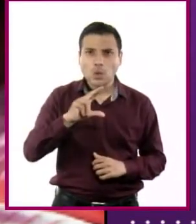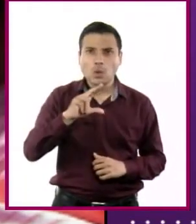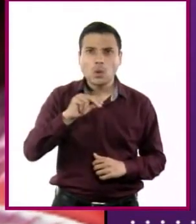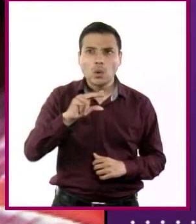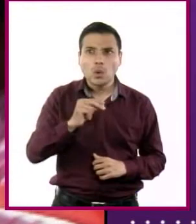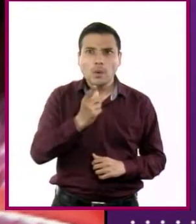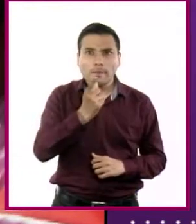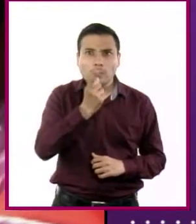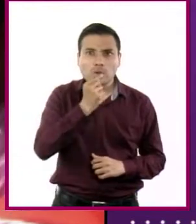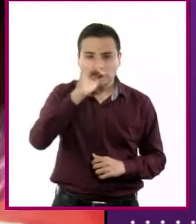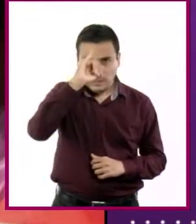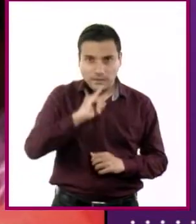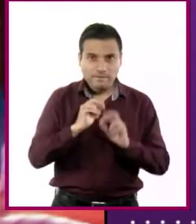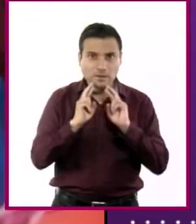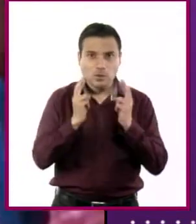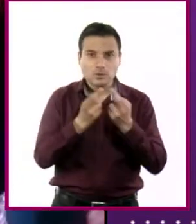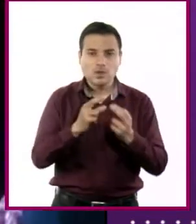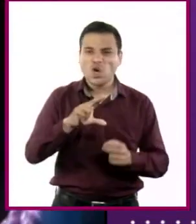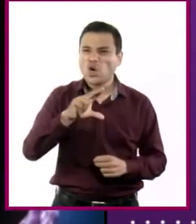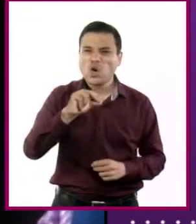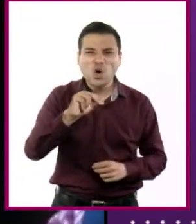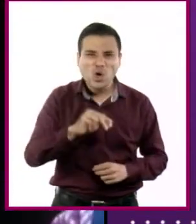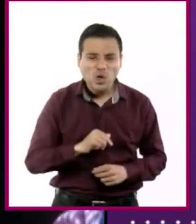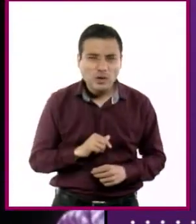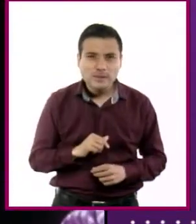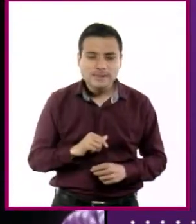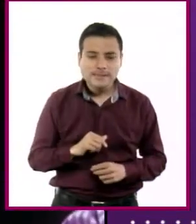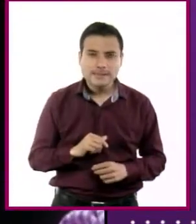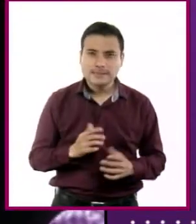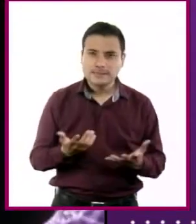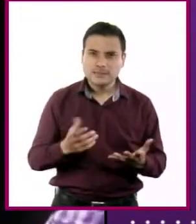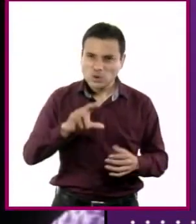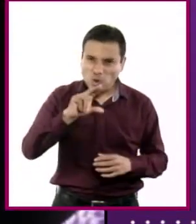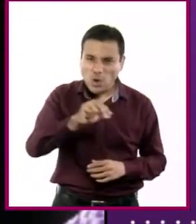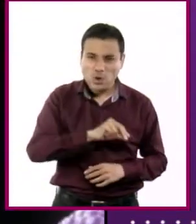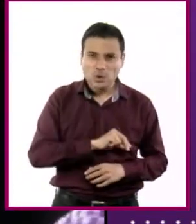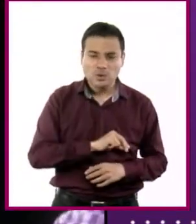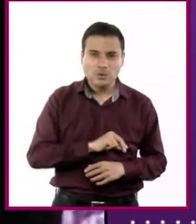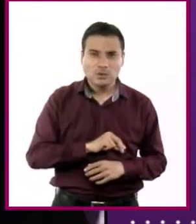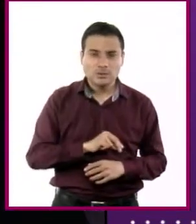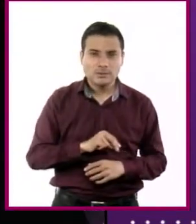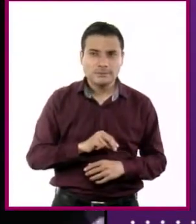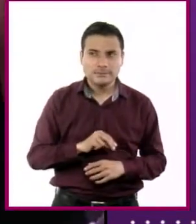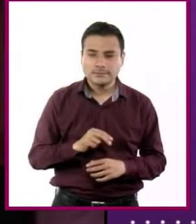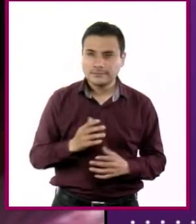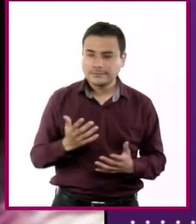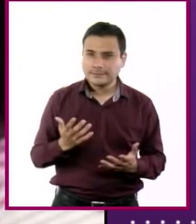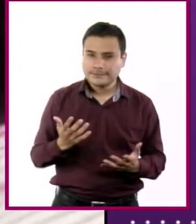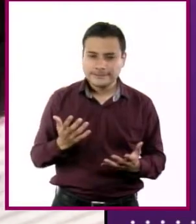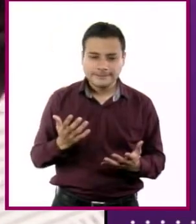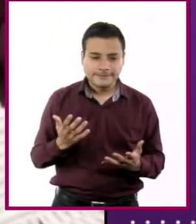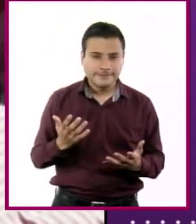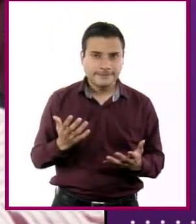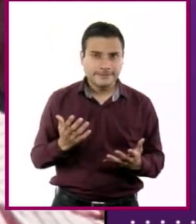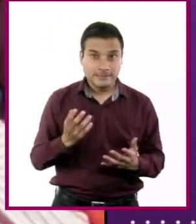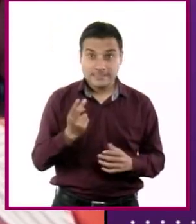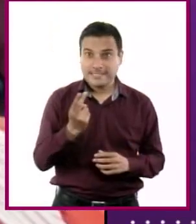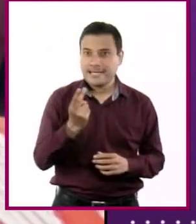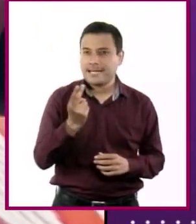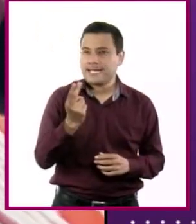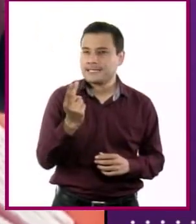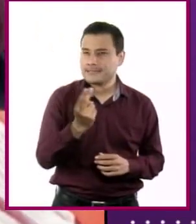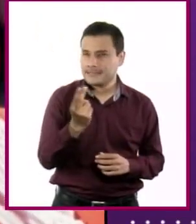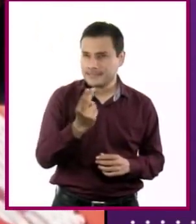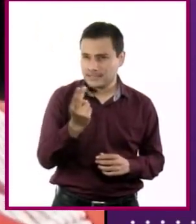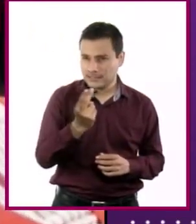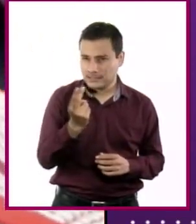chief. No! Don't do that. You will...